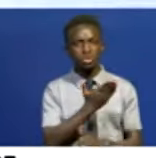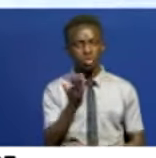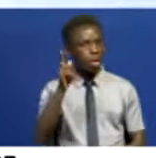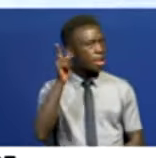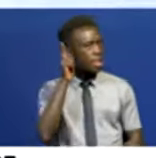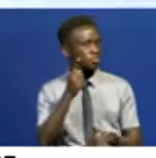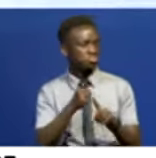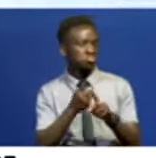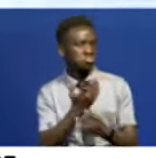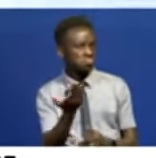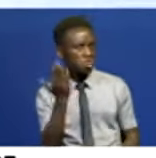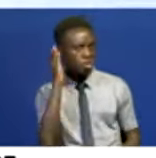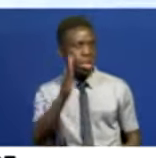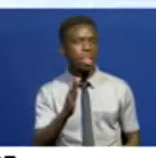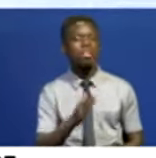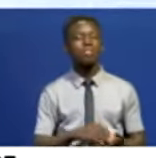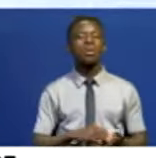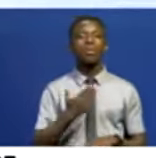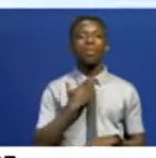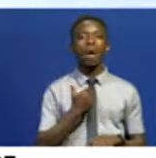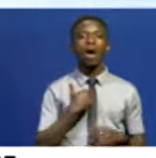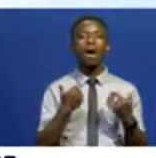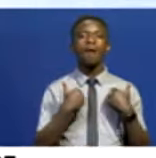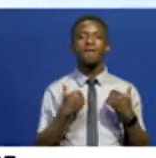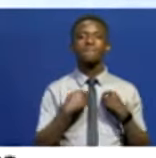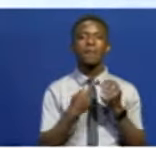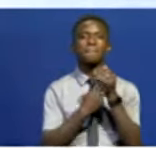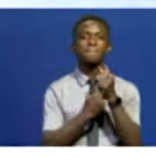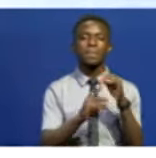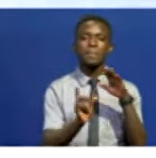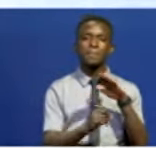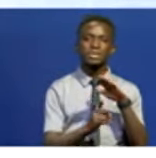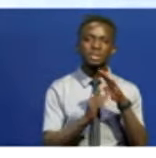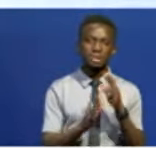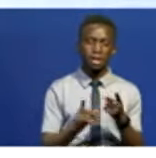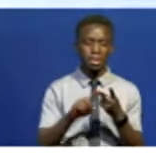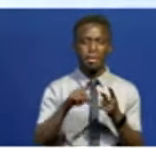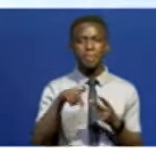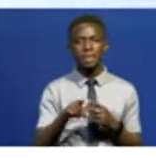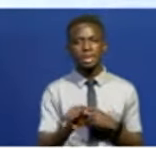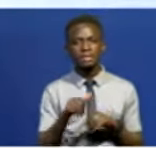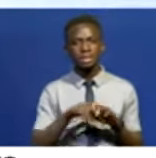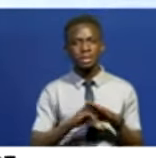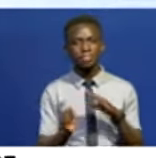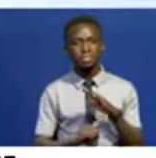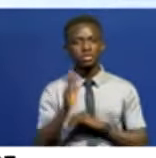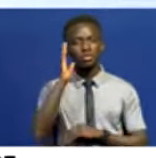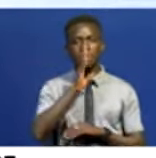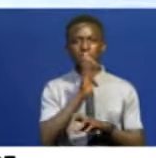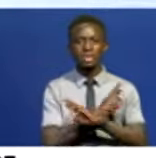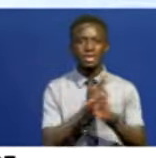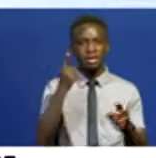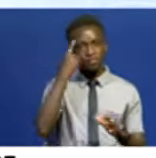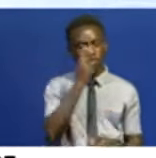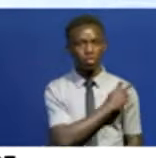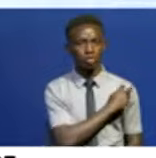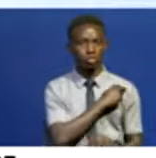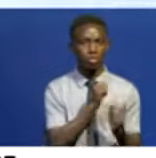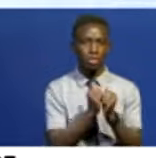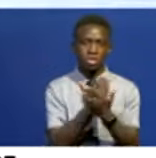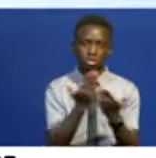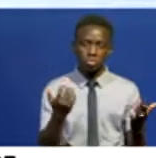We want to have a partnership. The minister and the PSS in the ministry will be available for consultations with you.